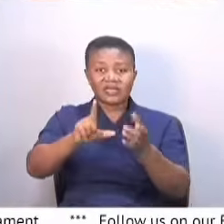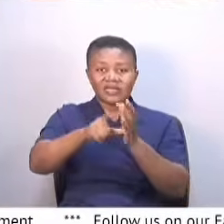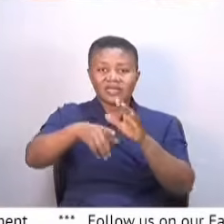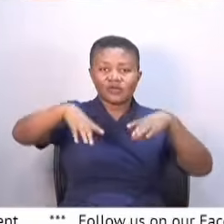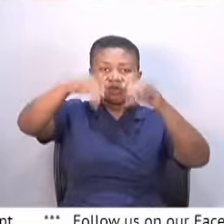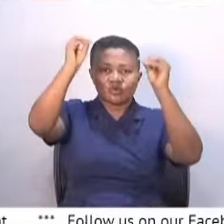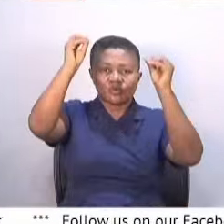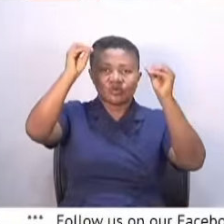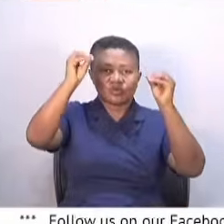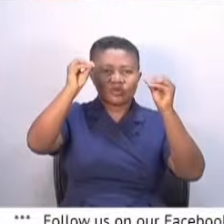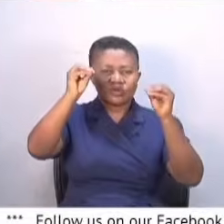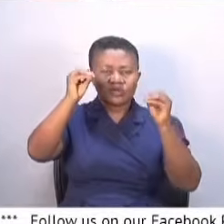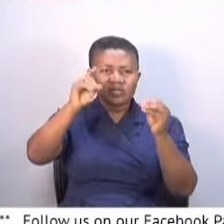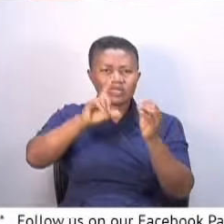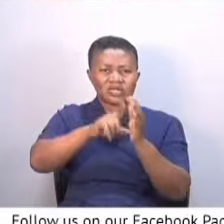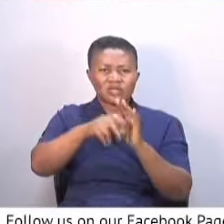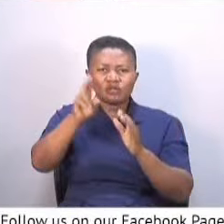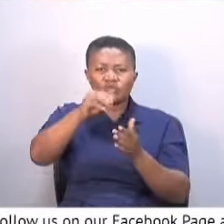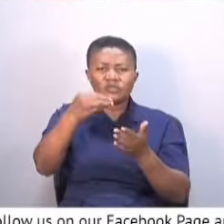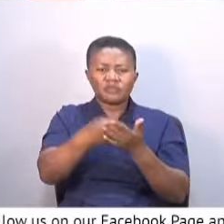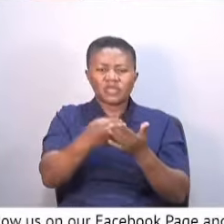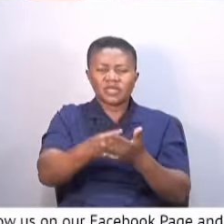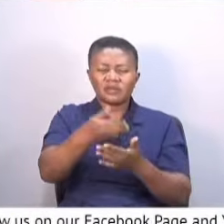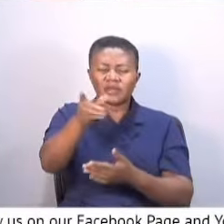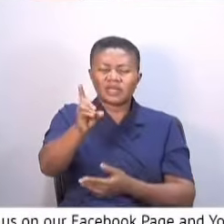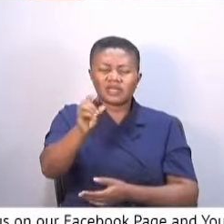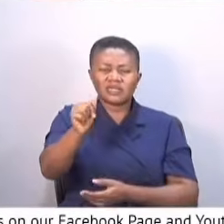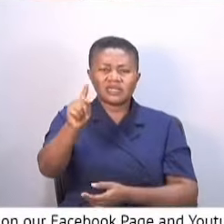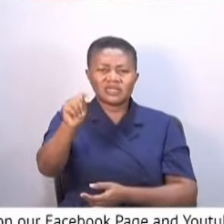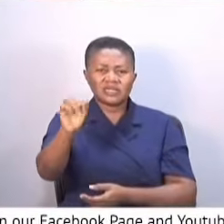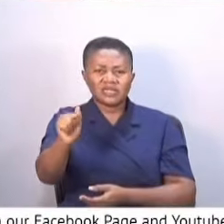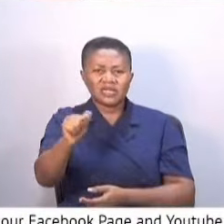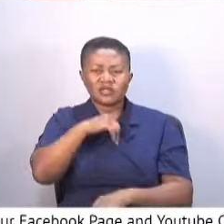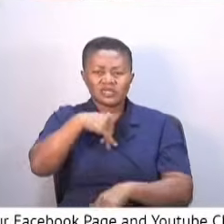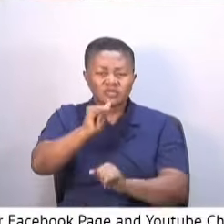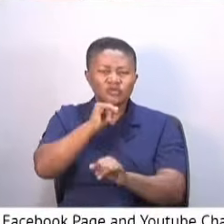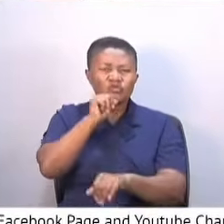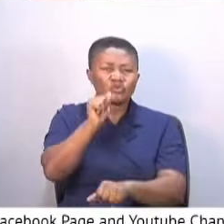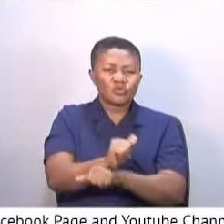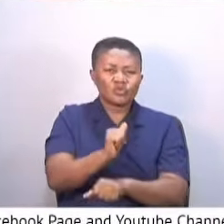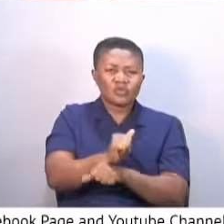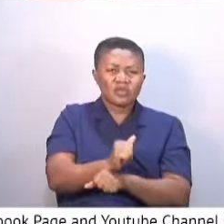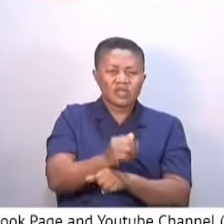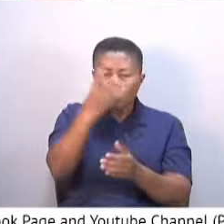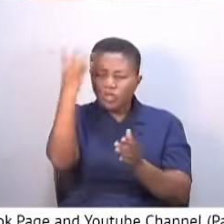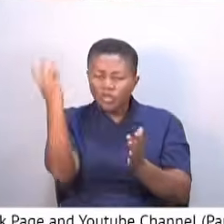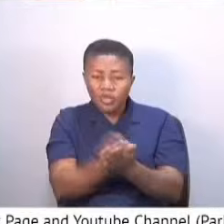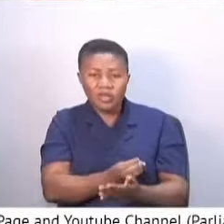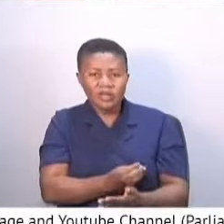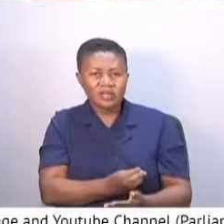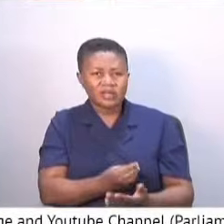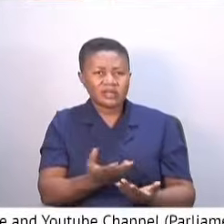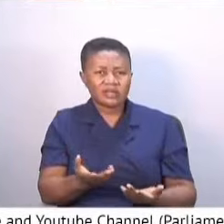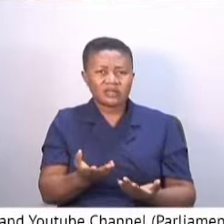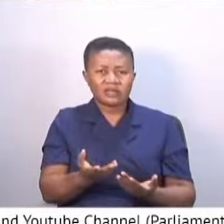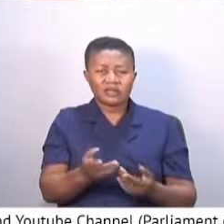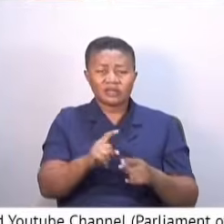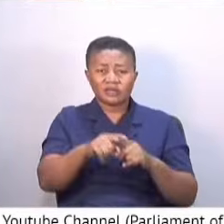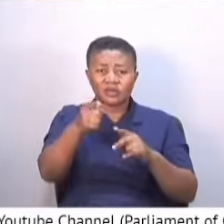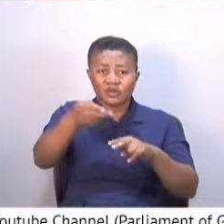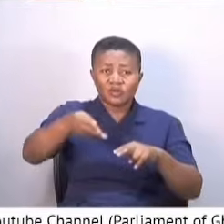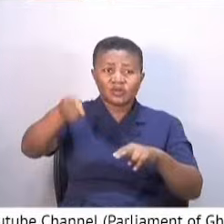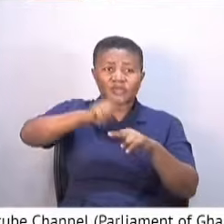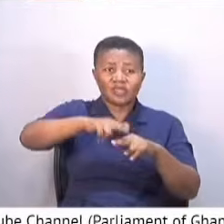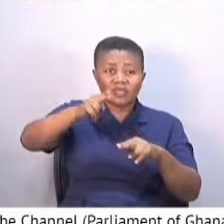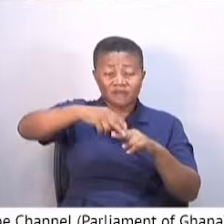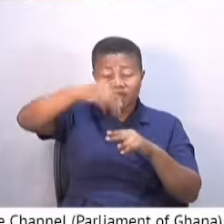spend more money. Then they are using money to buy data. Then the data is not working. Then the data vanishes. Meanwhile, you are increasing the